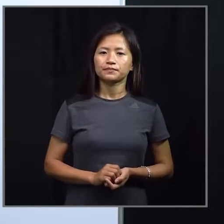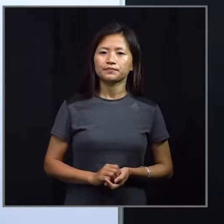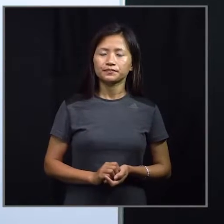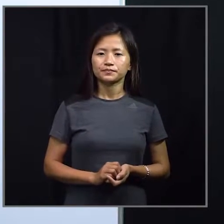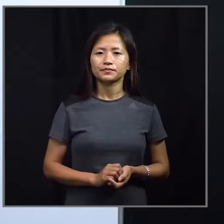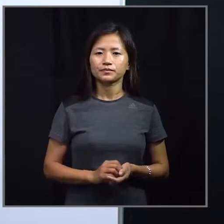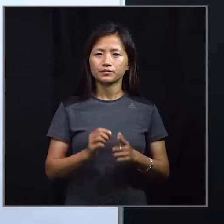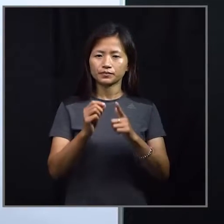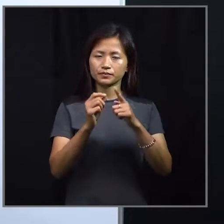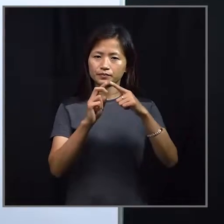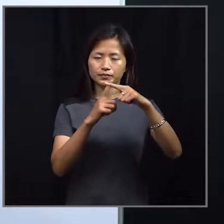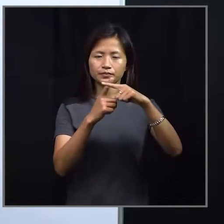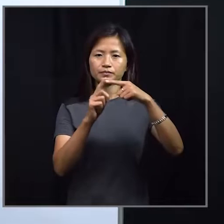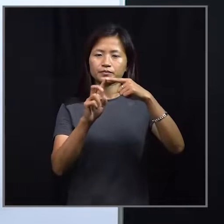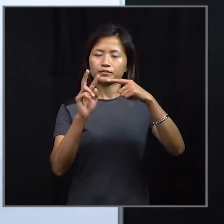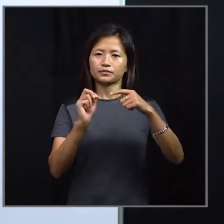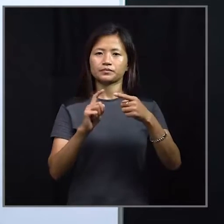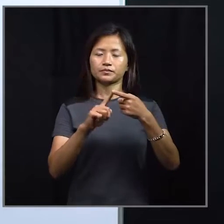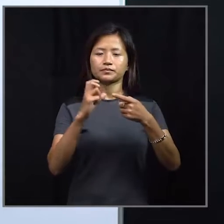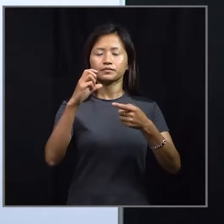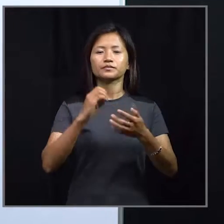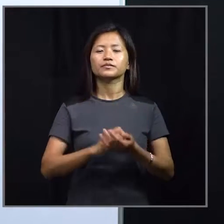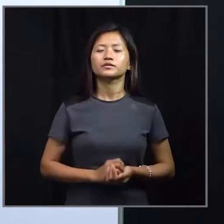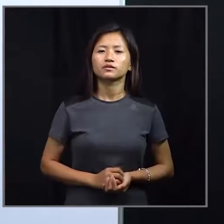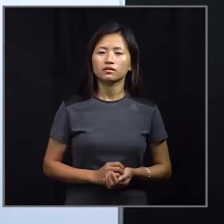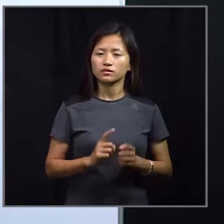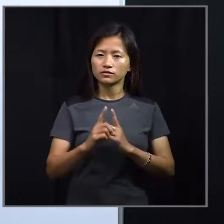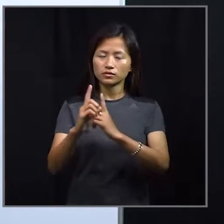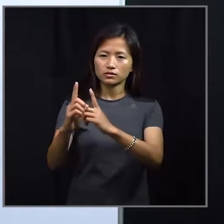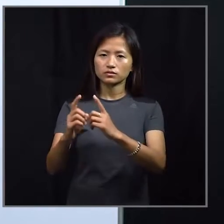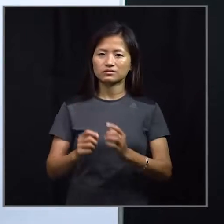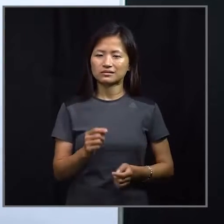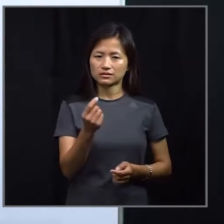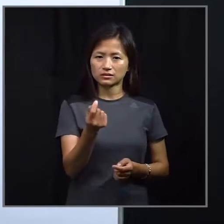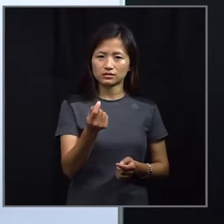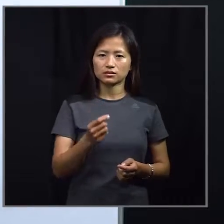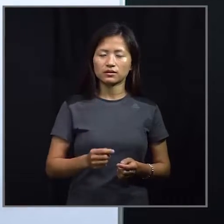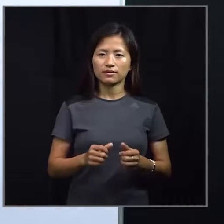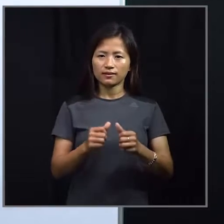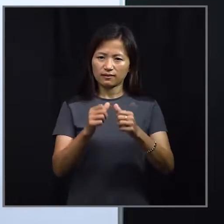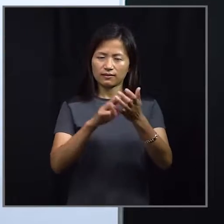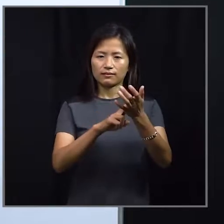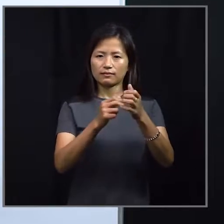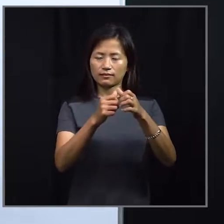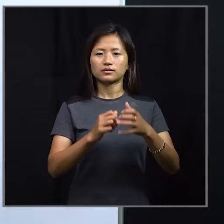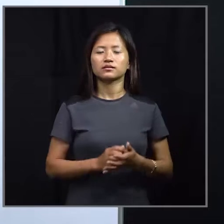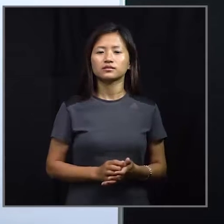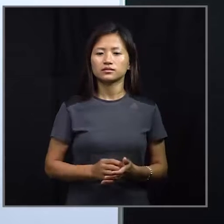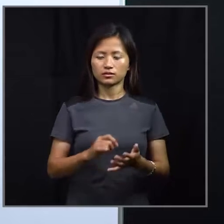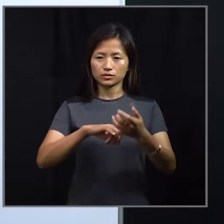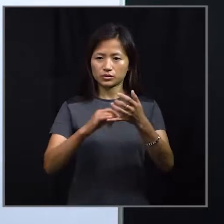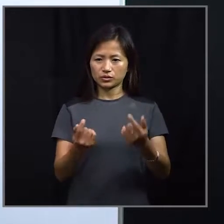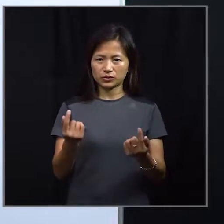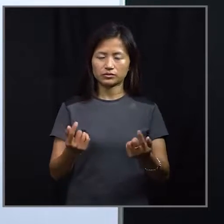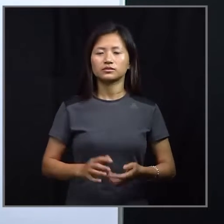positive economics, the followers of positive economics will just analyze the situation, all right? But they